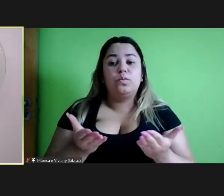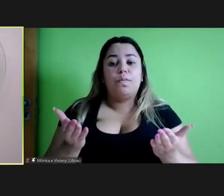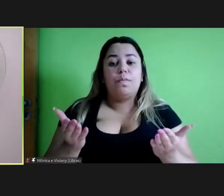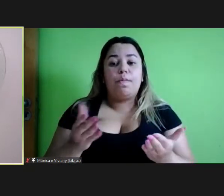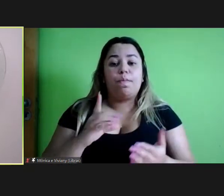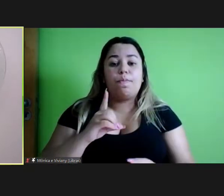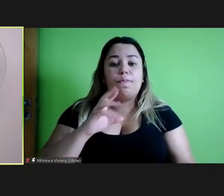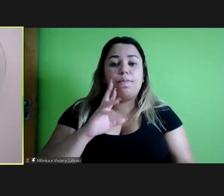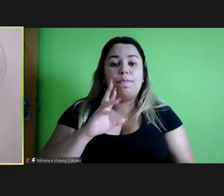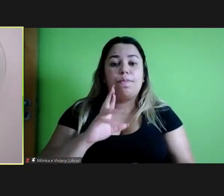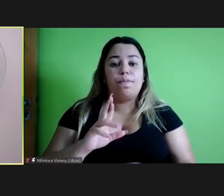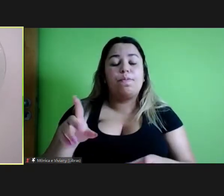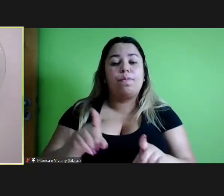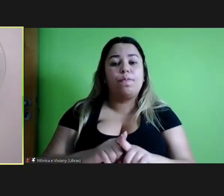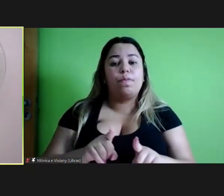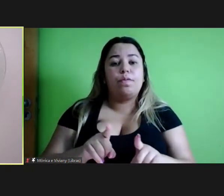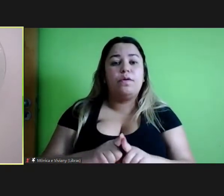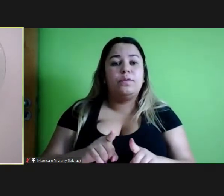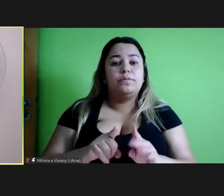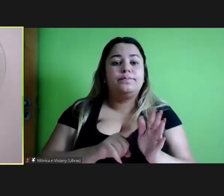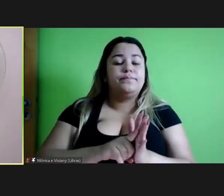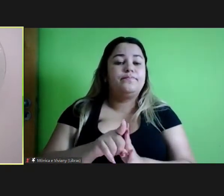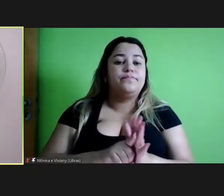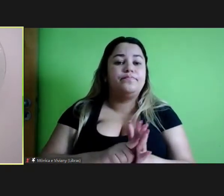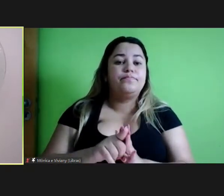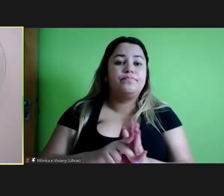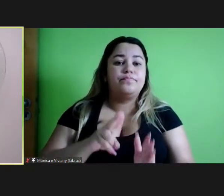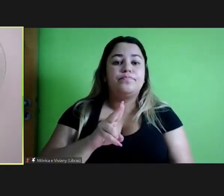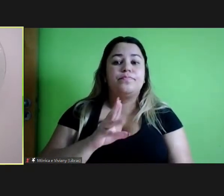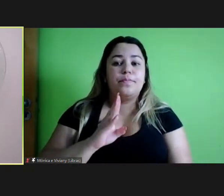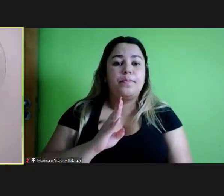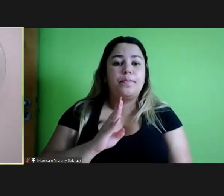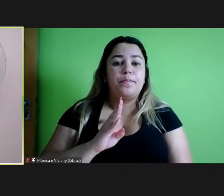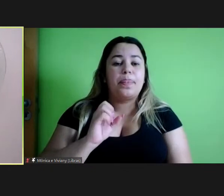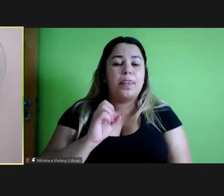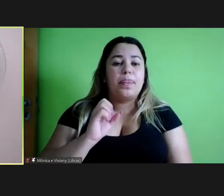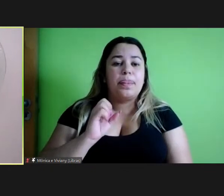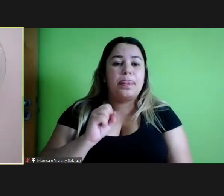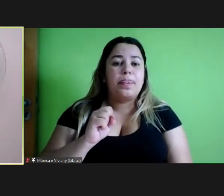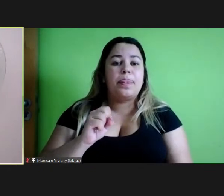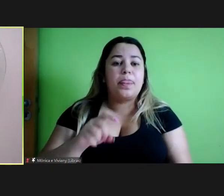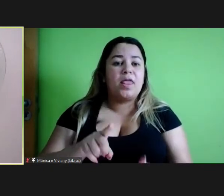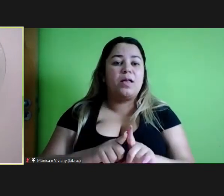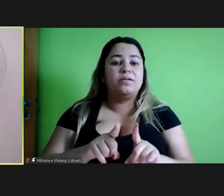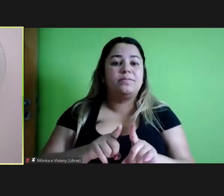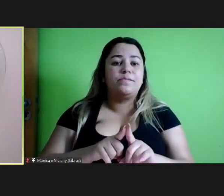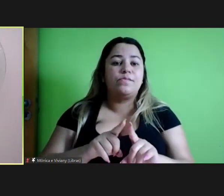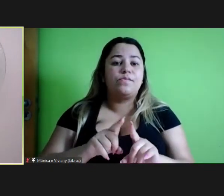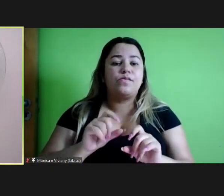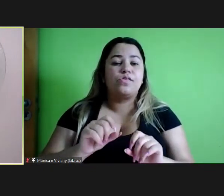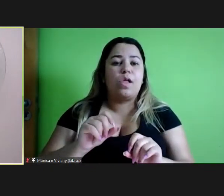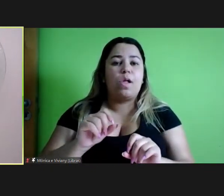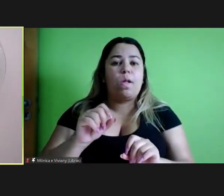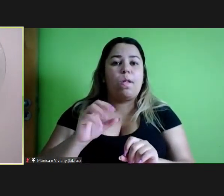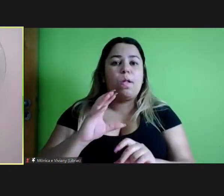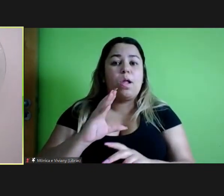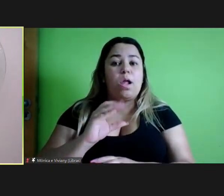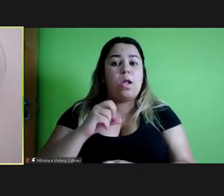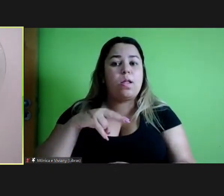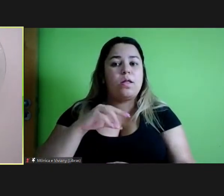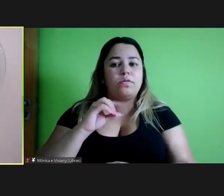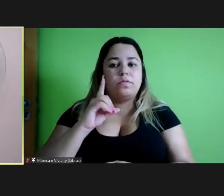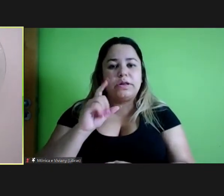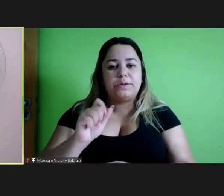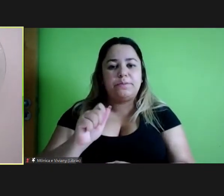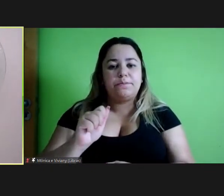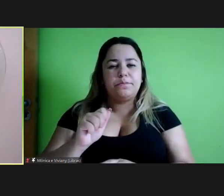Canada. Currently, Dr. Salas works as a consultant of obesity in the European Association for the